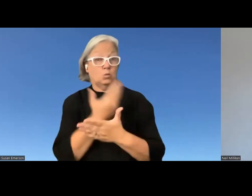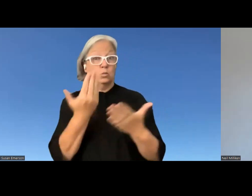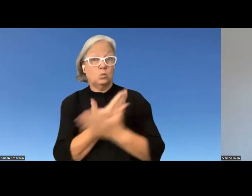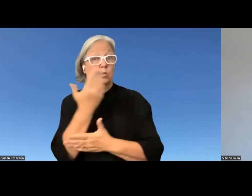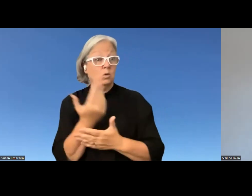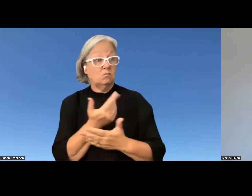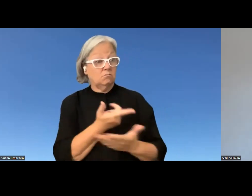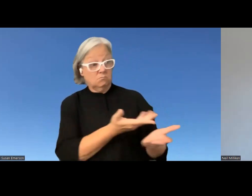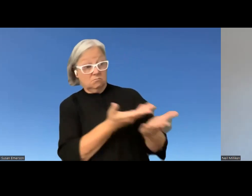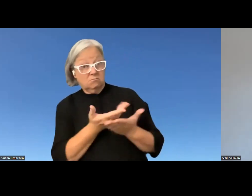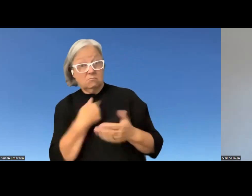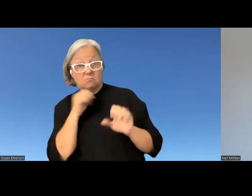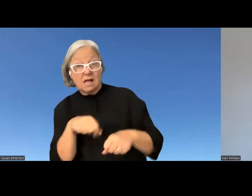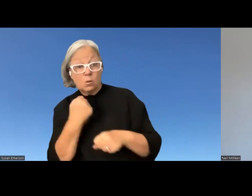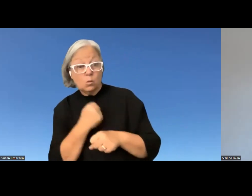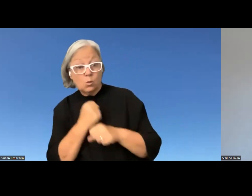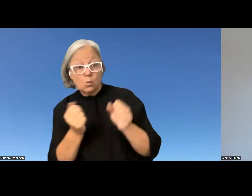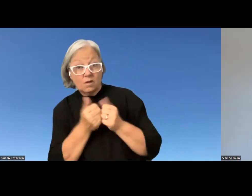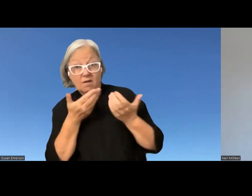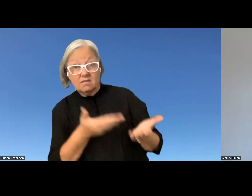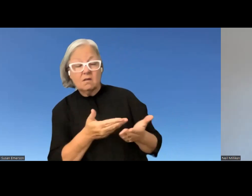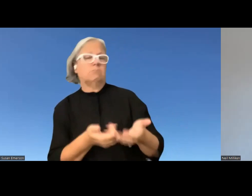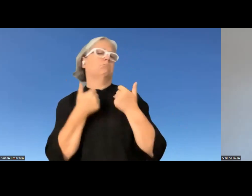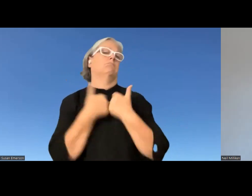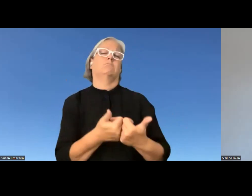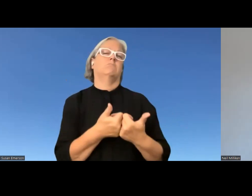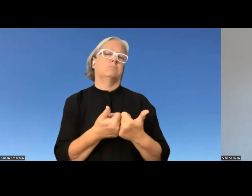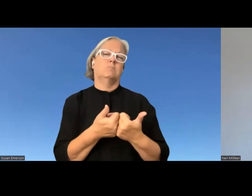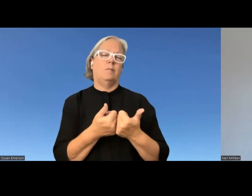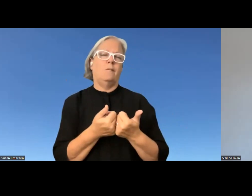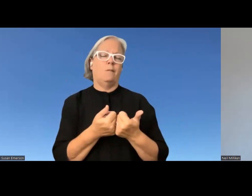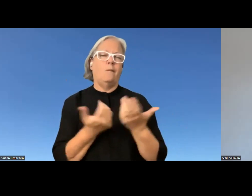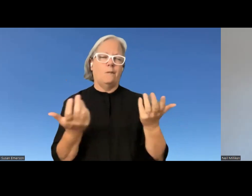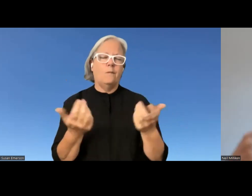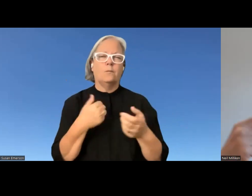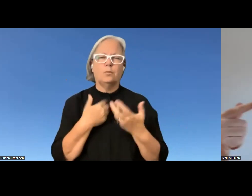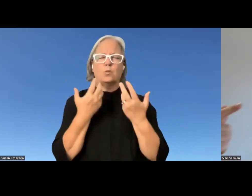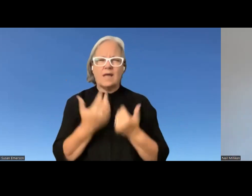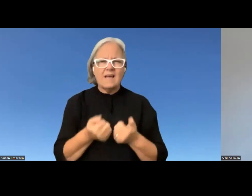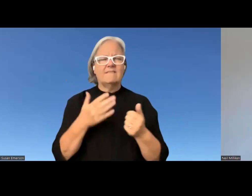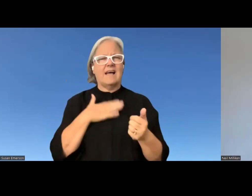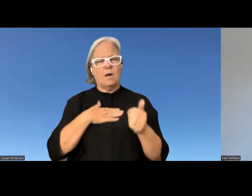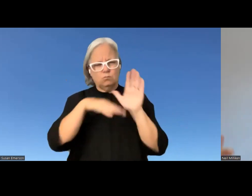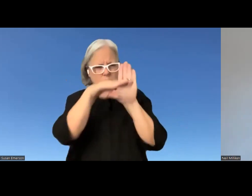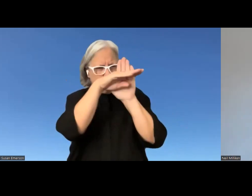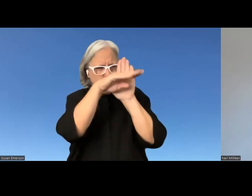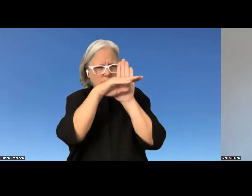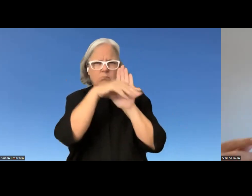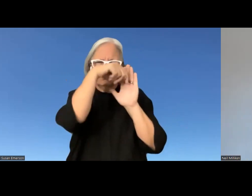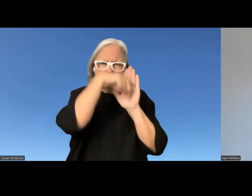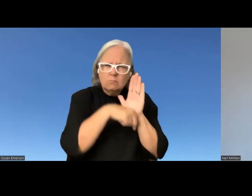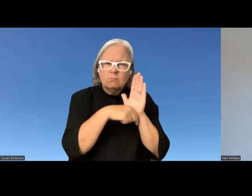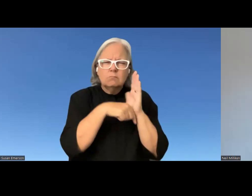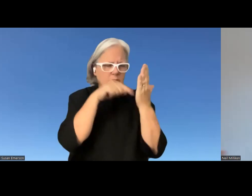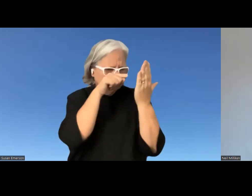So the program has a real structure around it. We have a selection process. We're looking for stuff